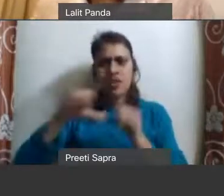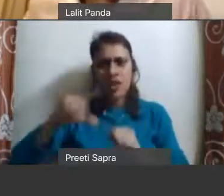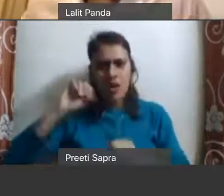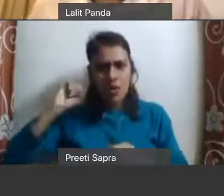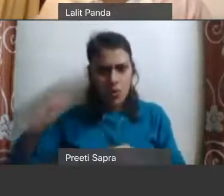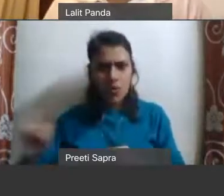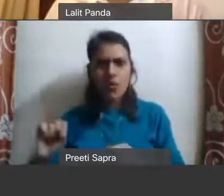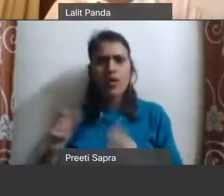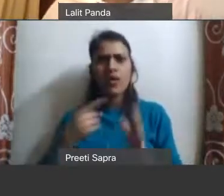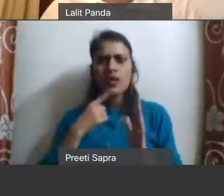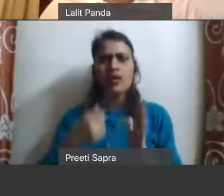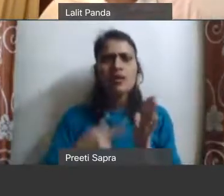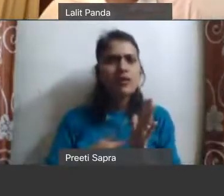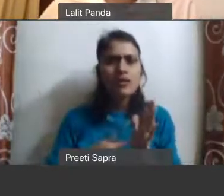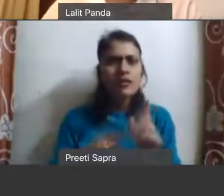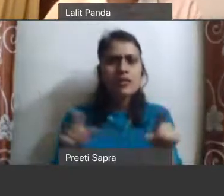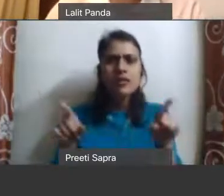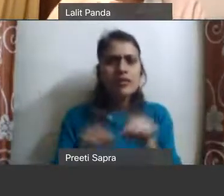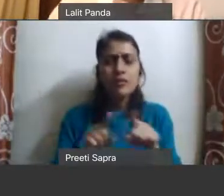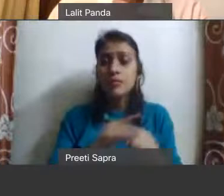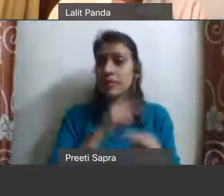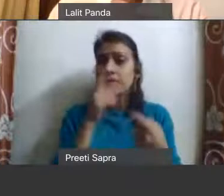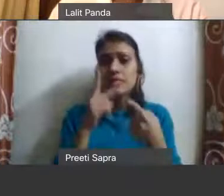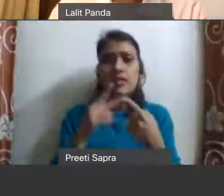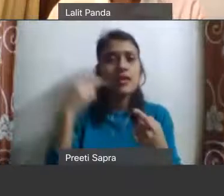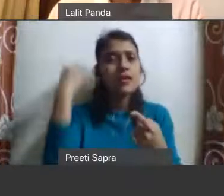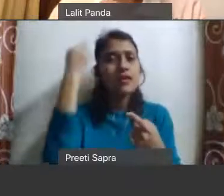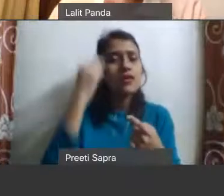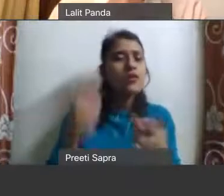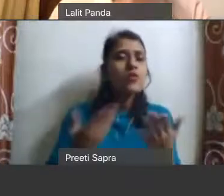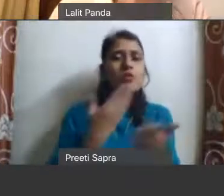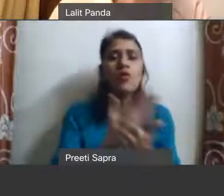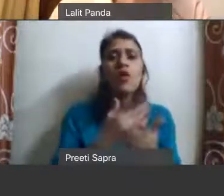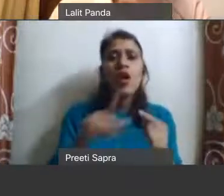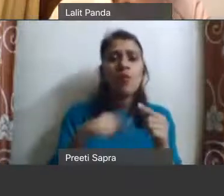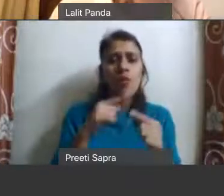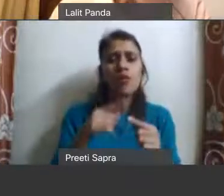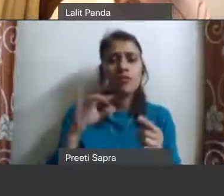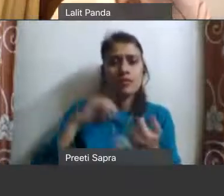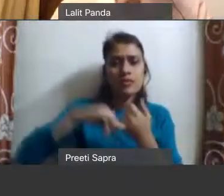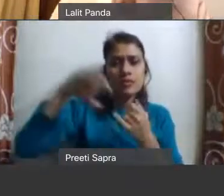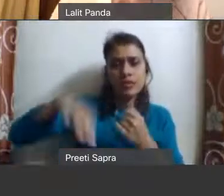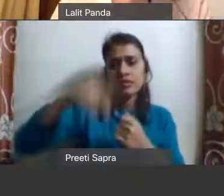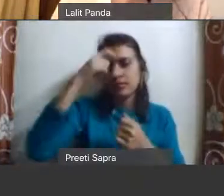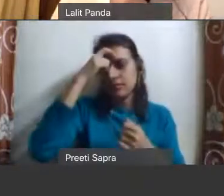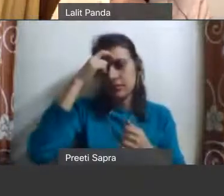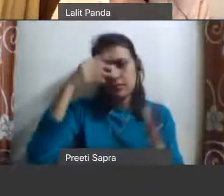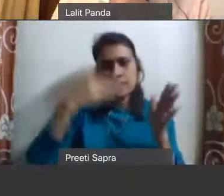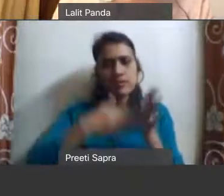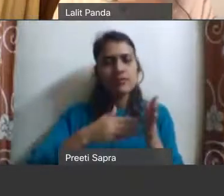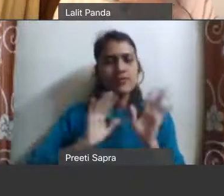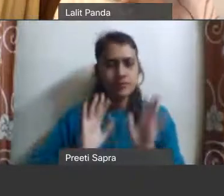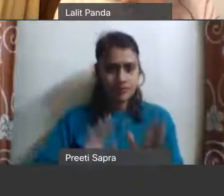under this account as well. So the second reason, or the purported reason of the state, also fails. The